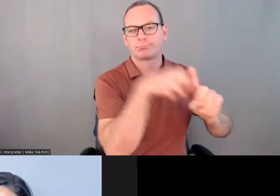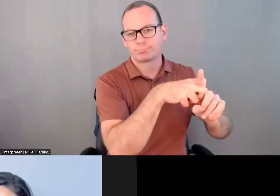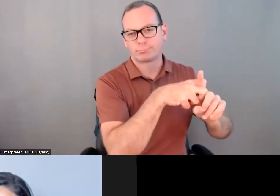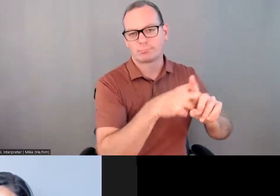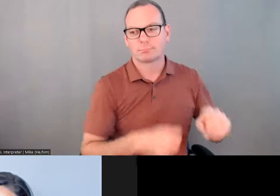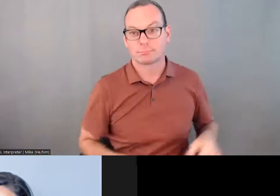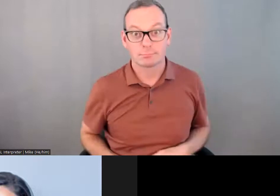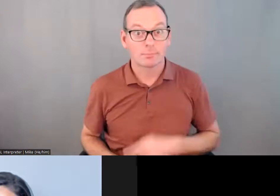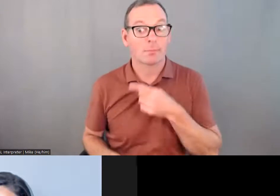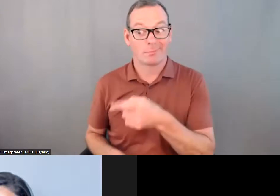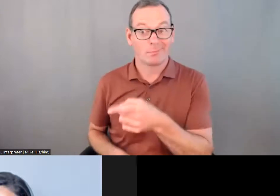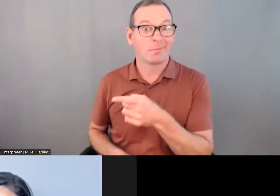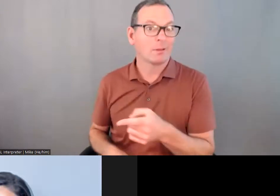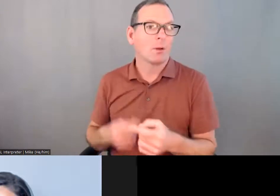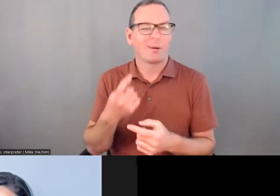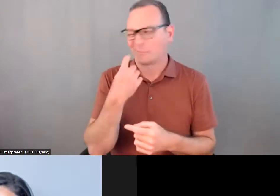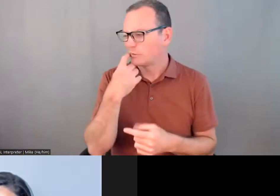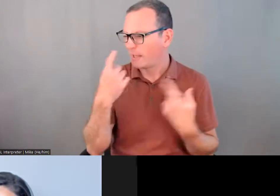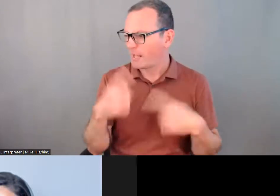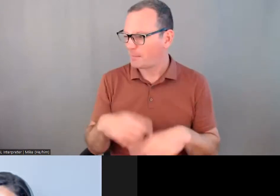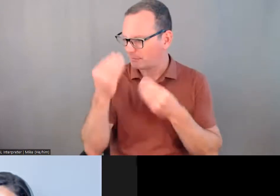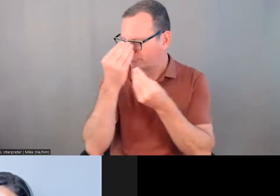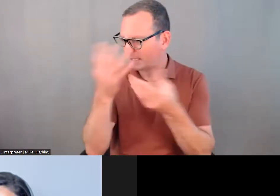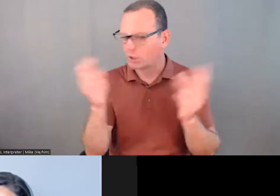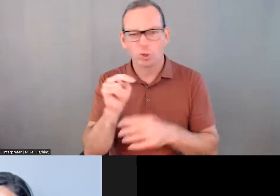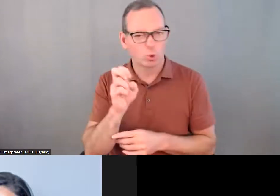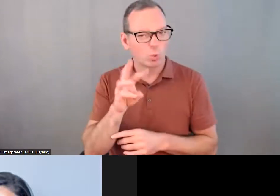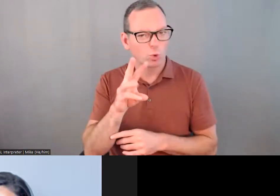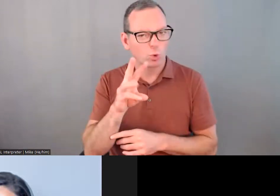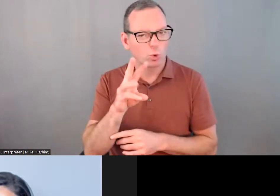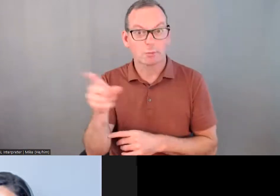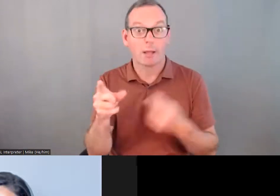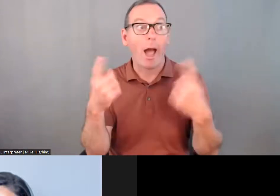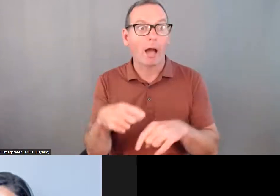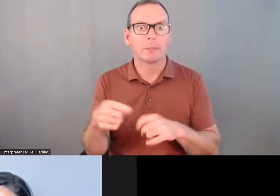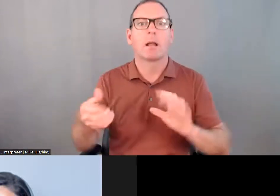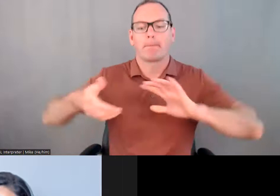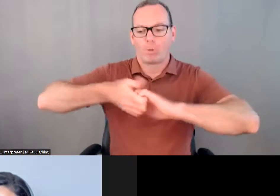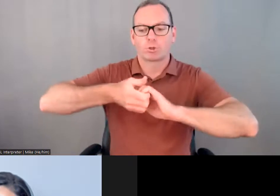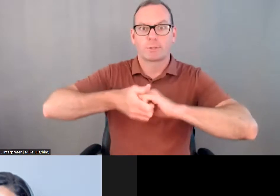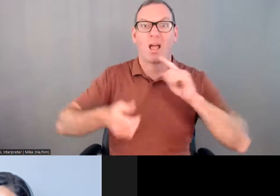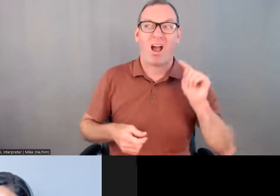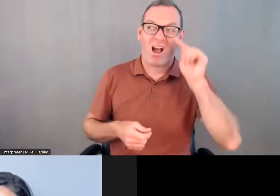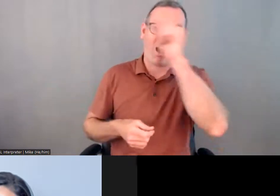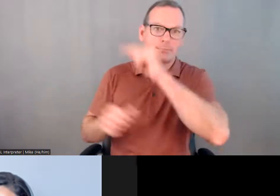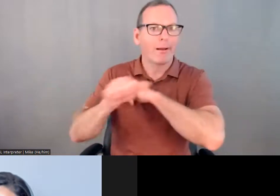case, and next thing you know, they were able to take down a large call center in another country. And that's hundreds of people, right? Working with, you know,